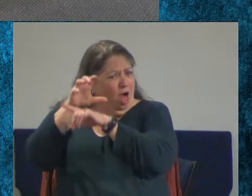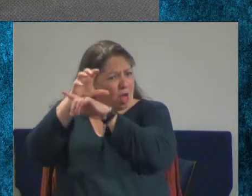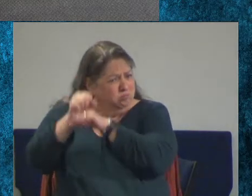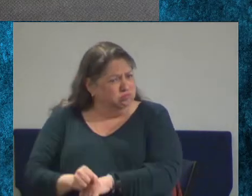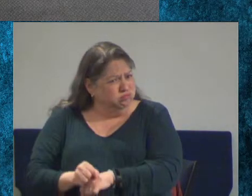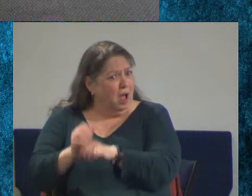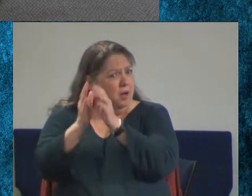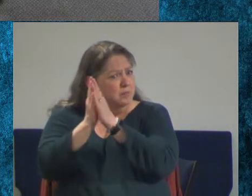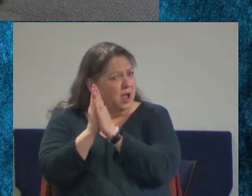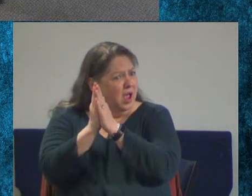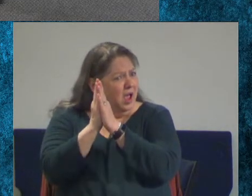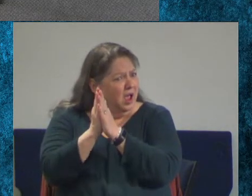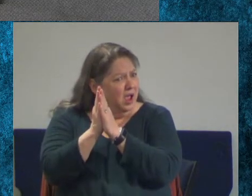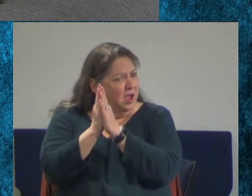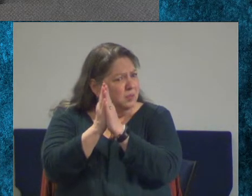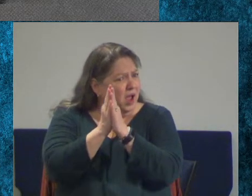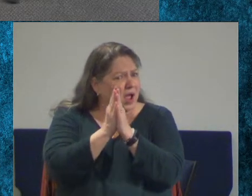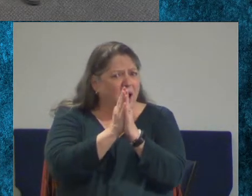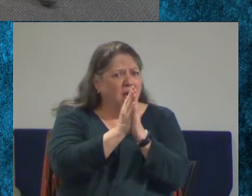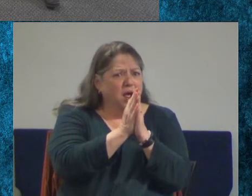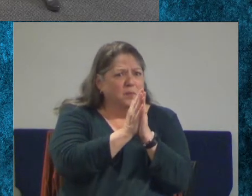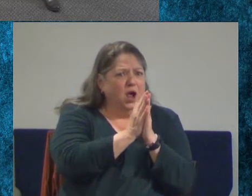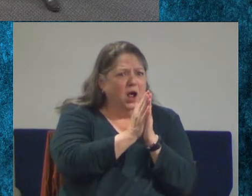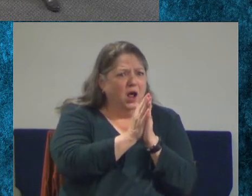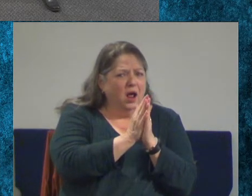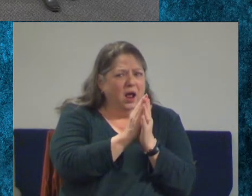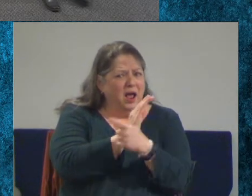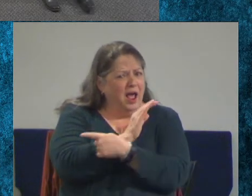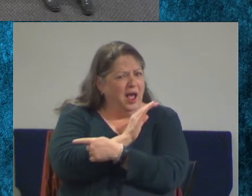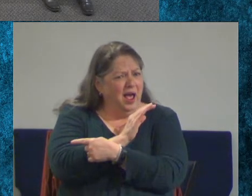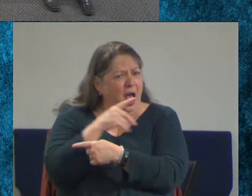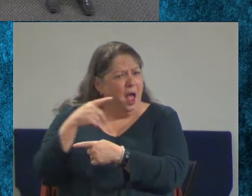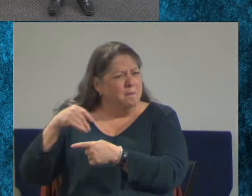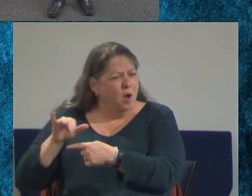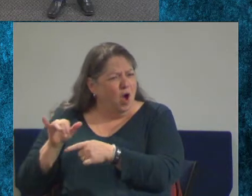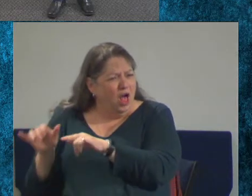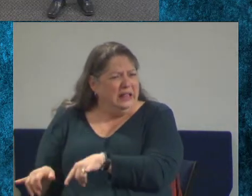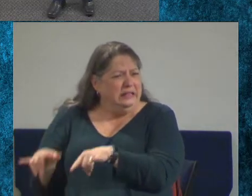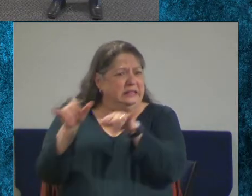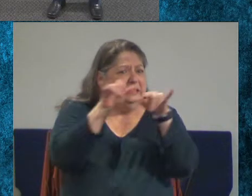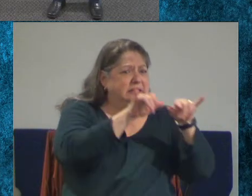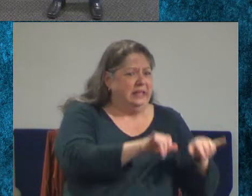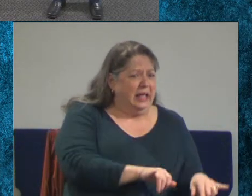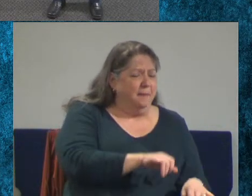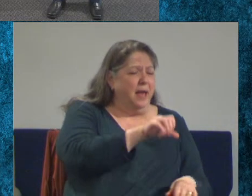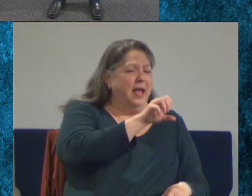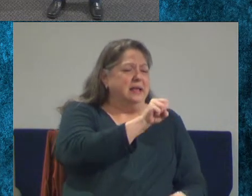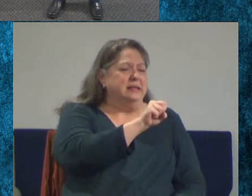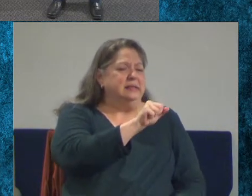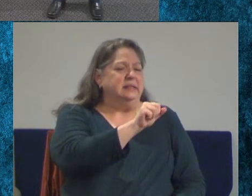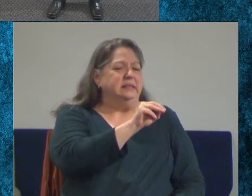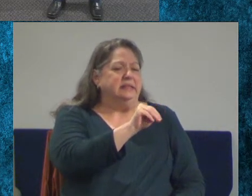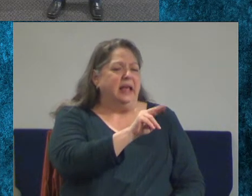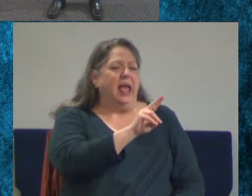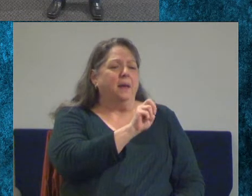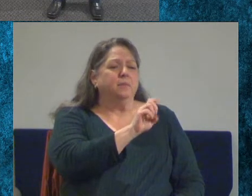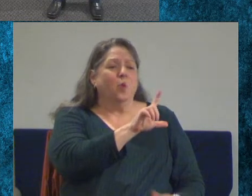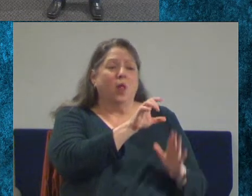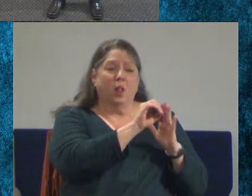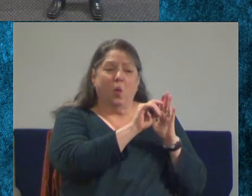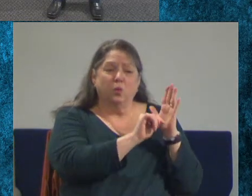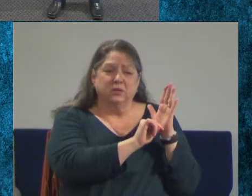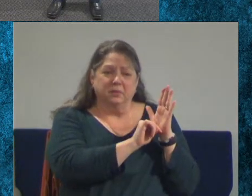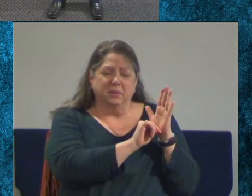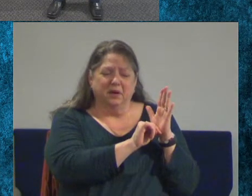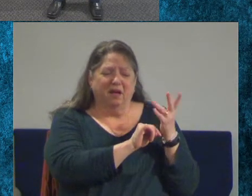convictions, the same convictions that Samuel had in 1 Samuel 12:23 when he says, God forbid